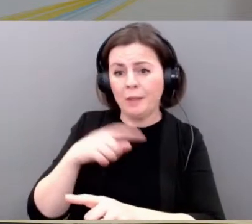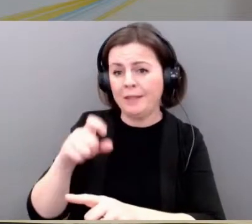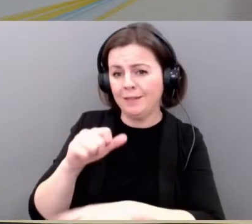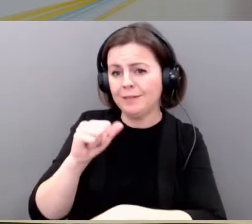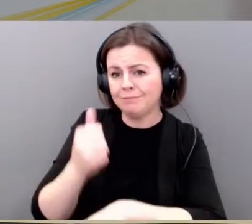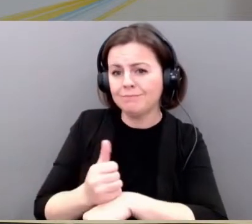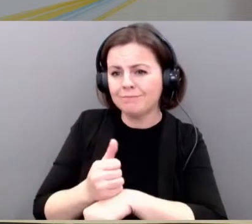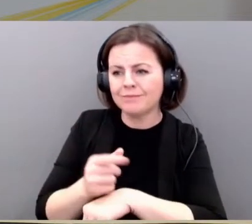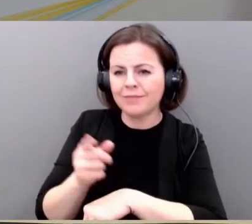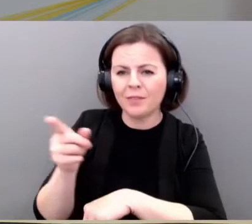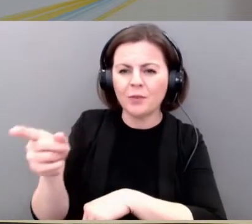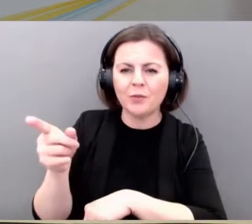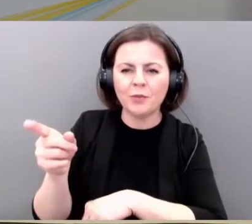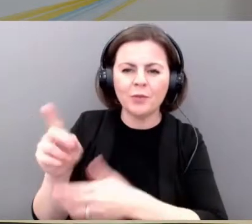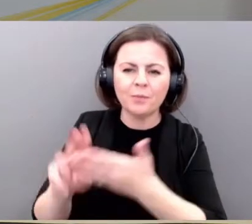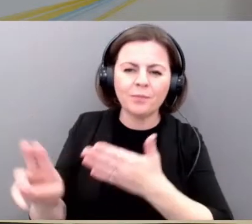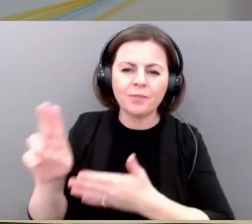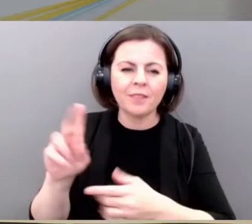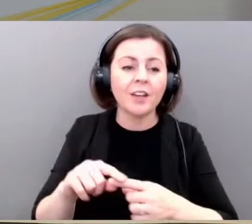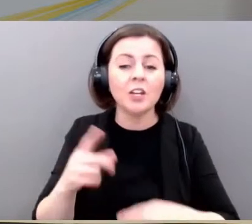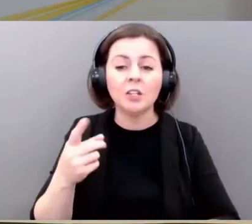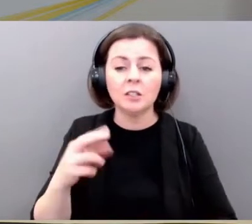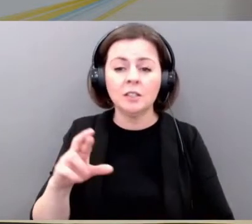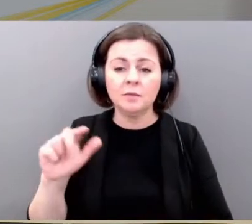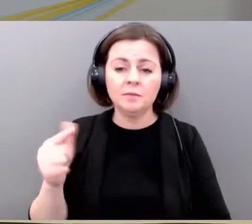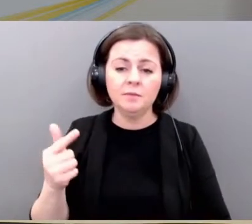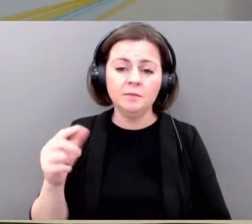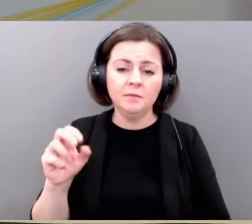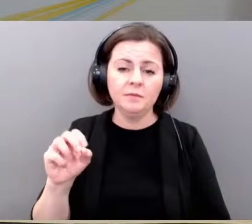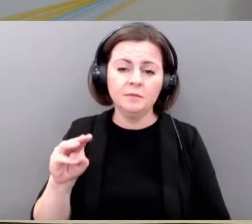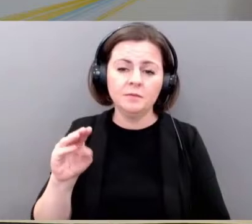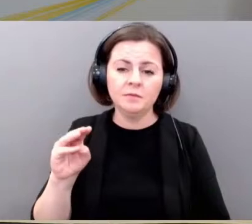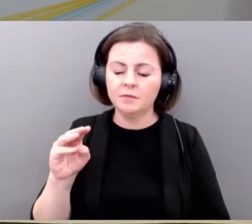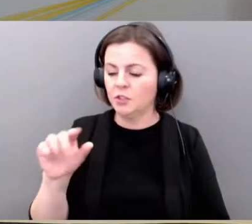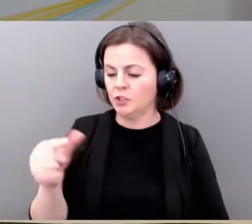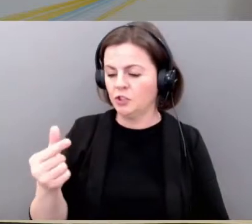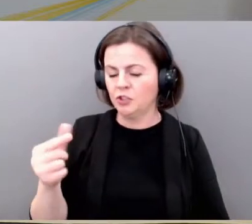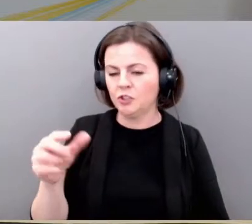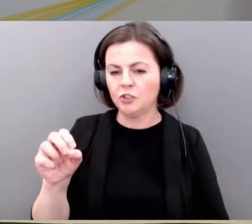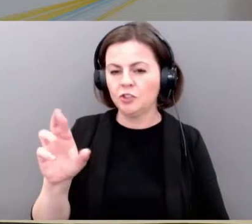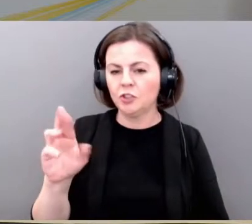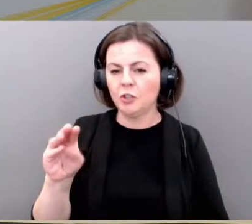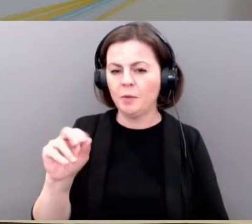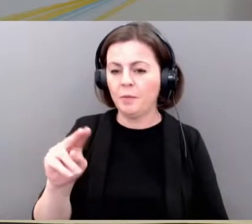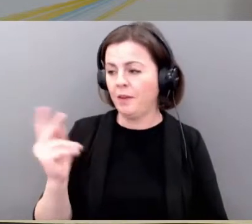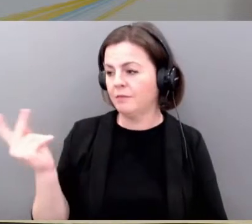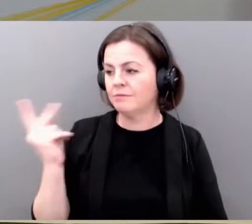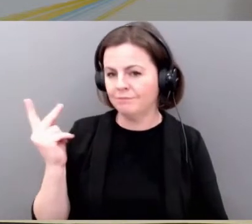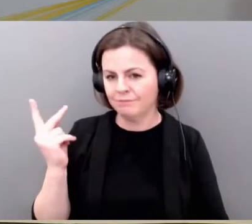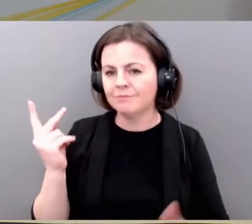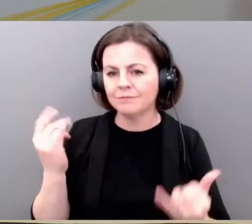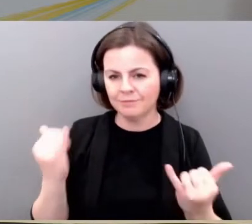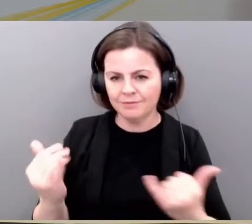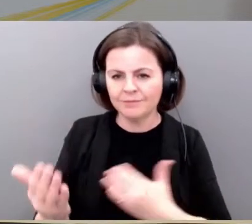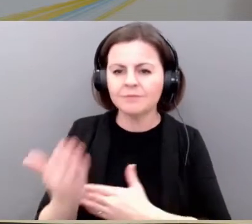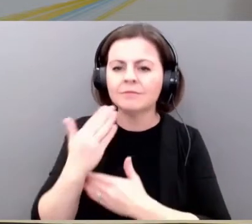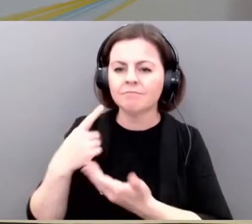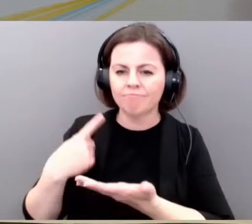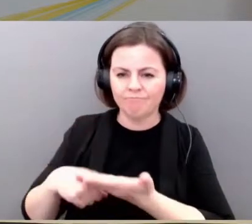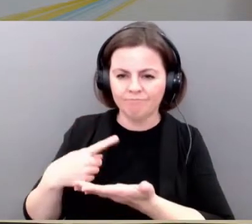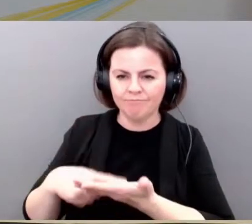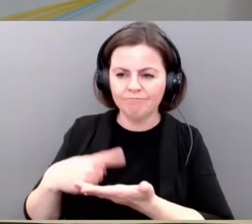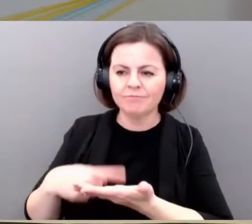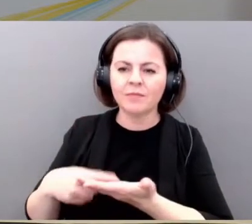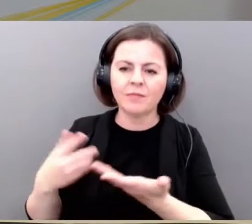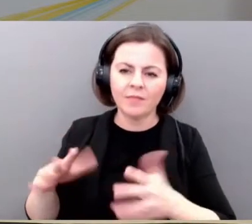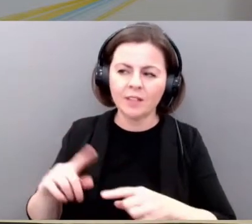a discussion. I know Dr. German and I spoke as well earlier this morning, and it's a conversation we want to have